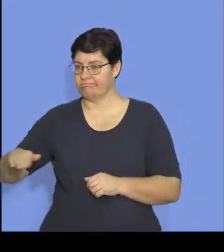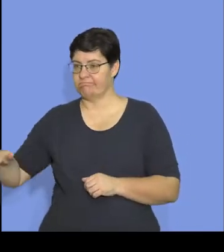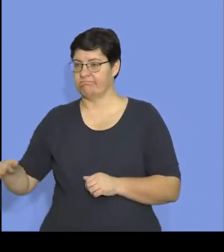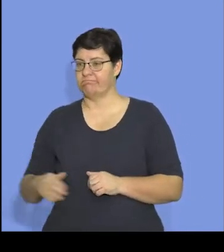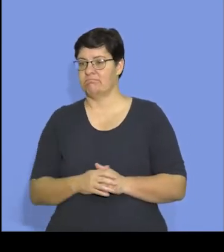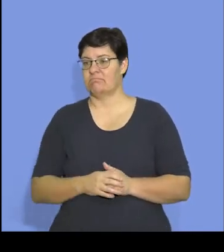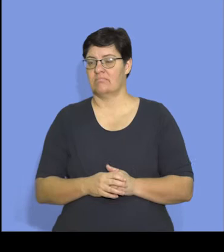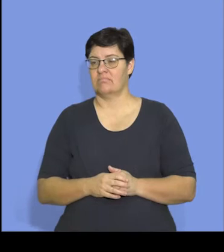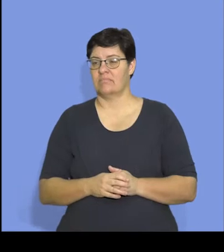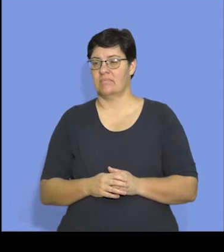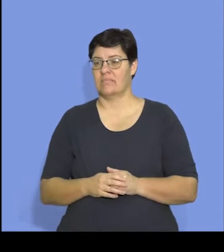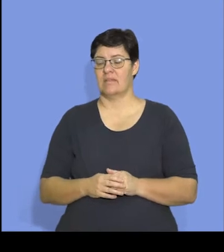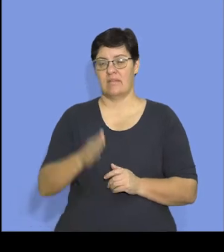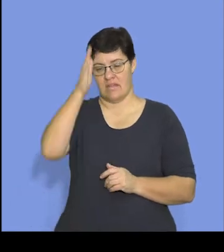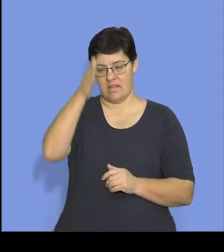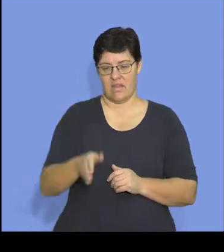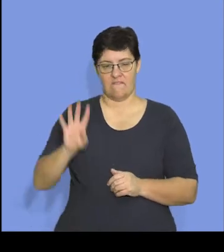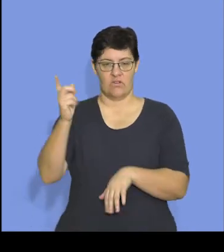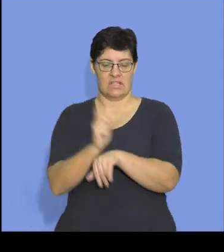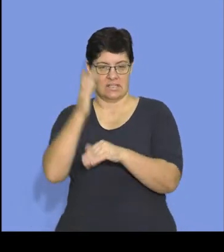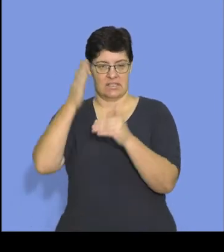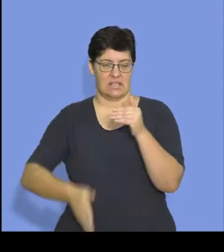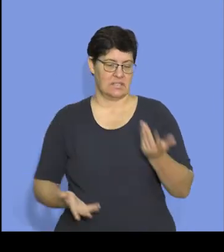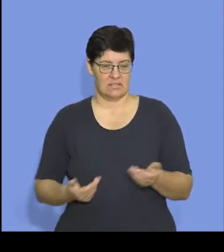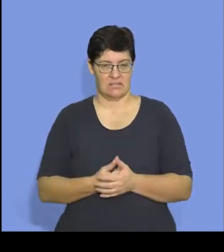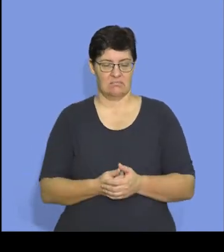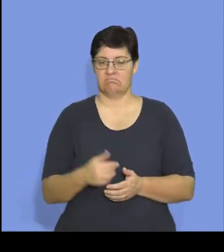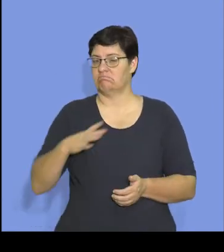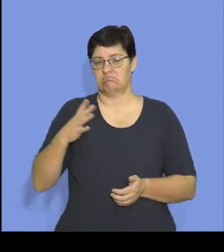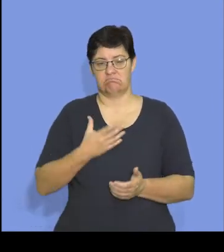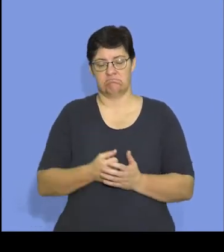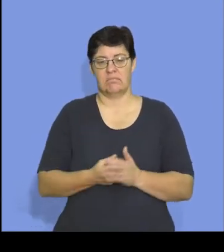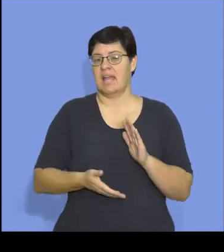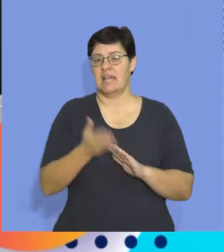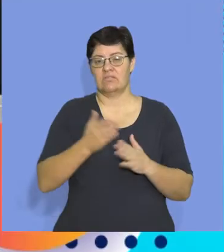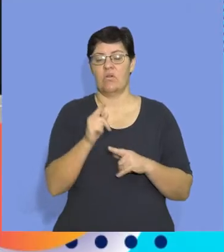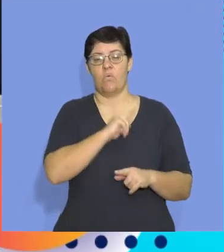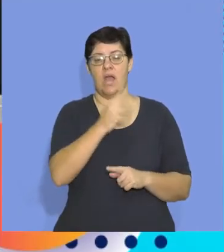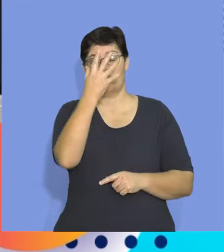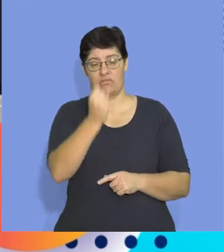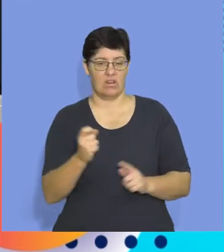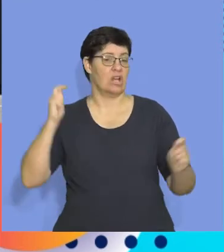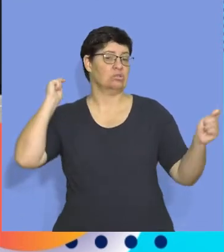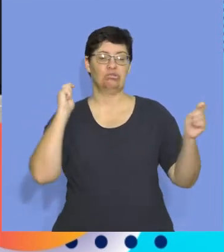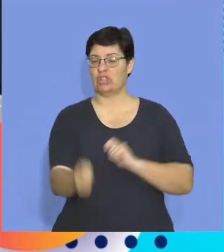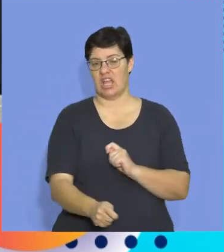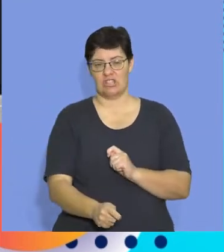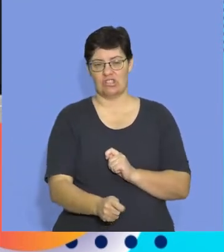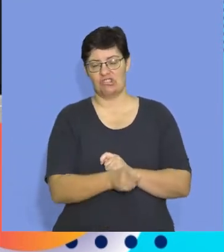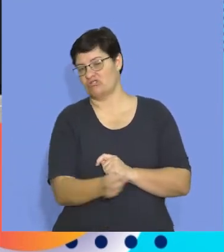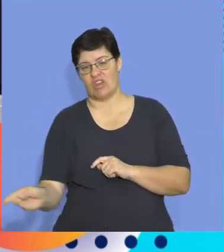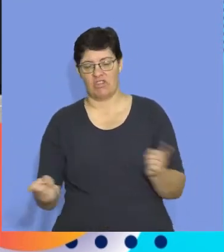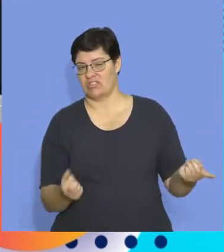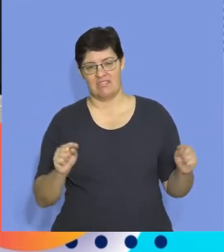end at 4 seconds. That's all it is. Acceleration due to gravity can't change direction,